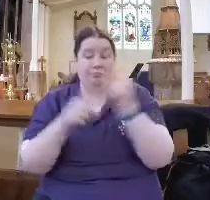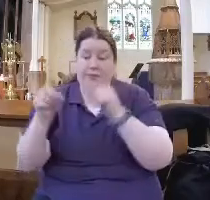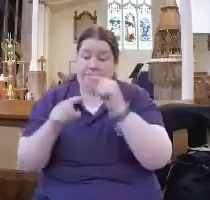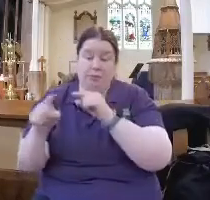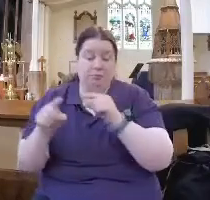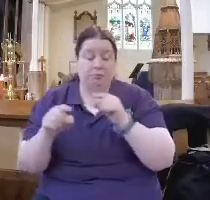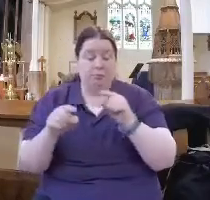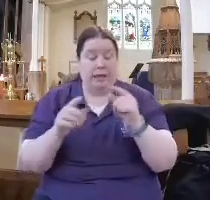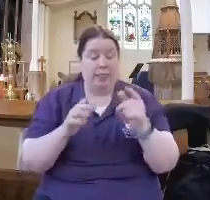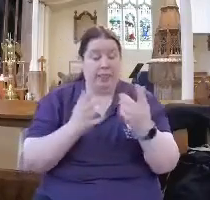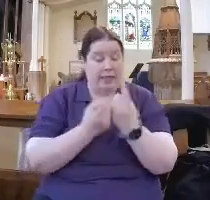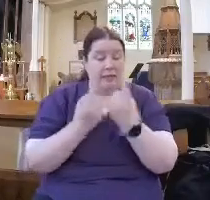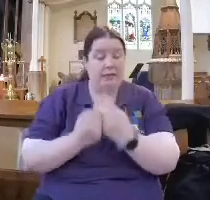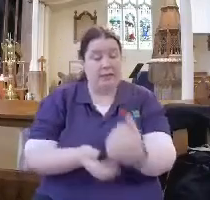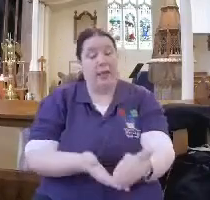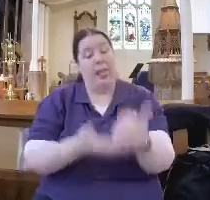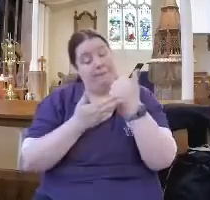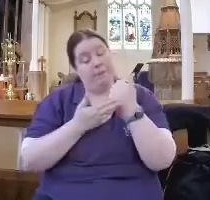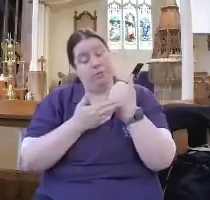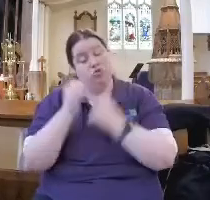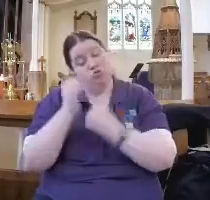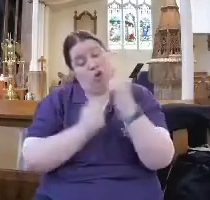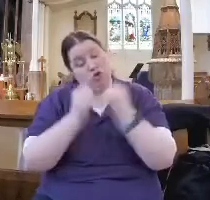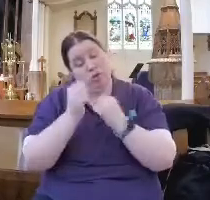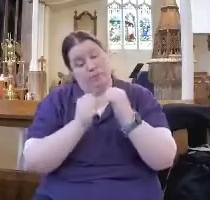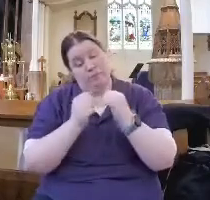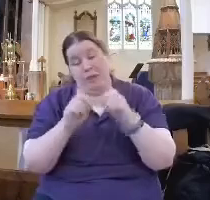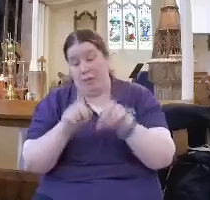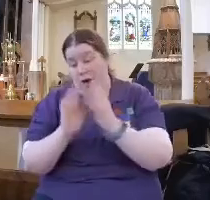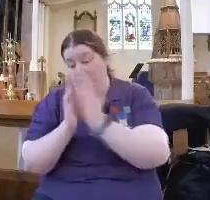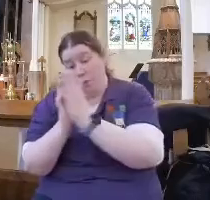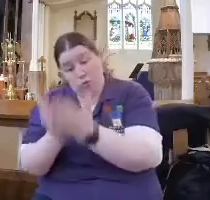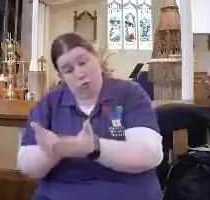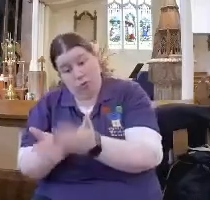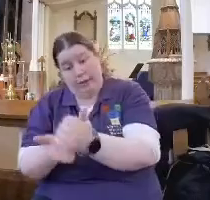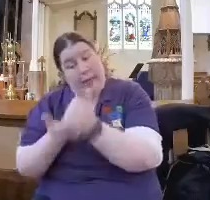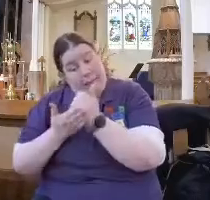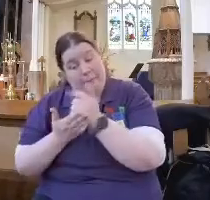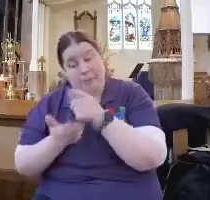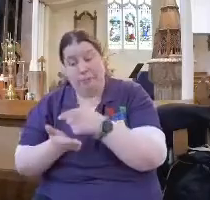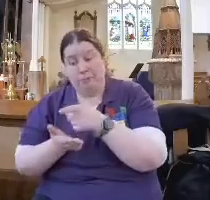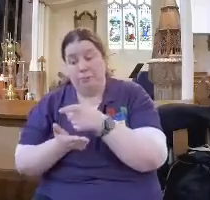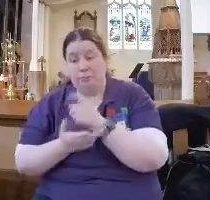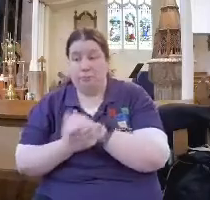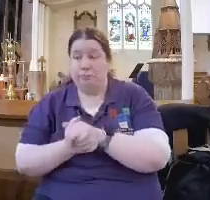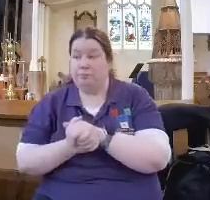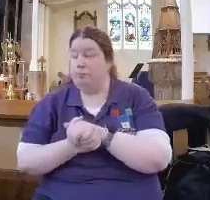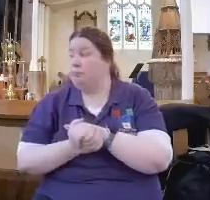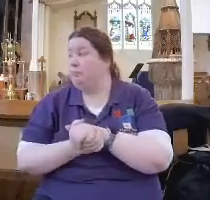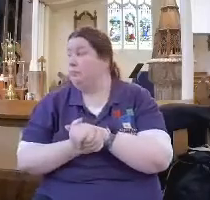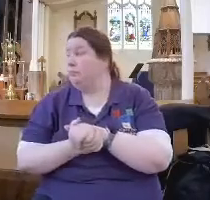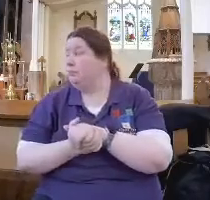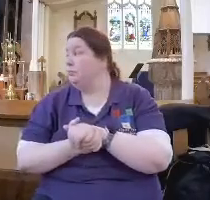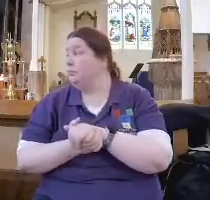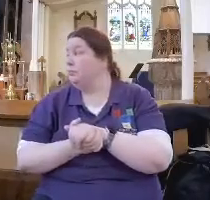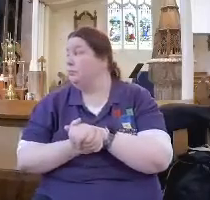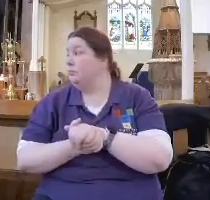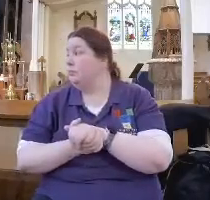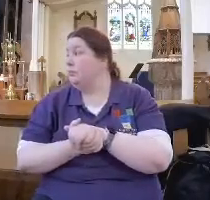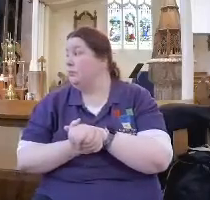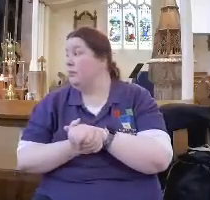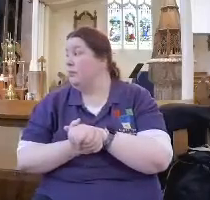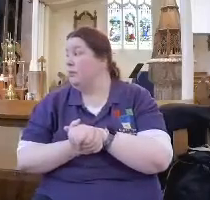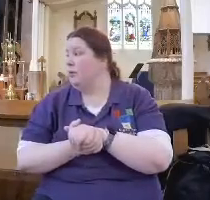listen to on your phone. And again, there are books as well. This one, for example, which actually is a book I nicked